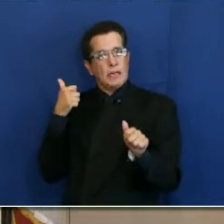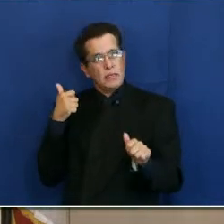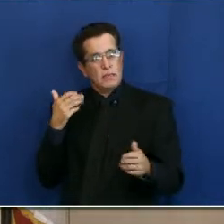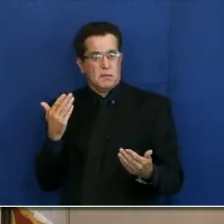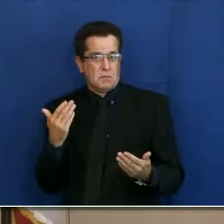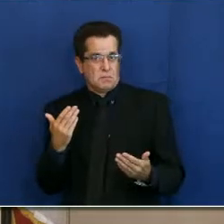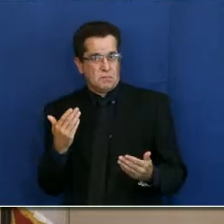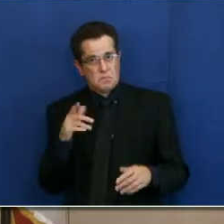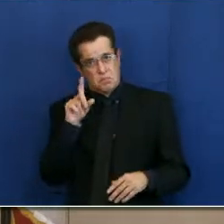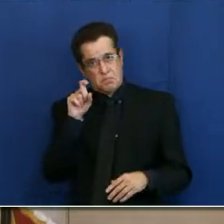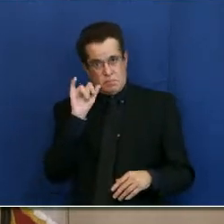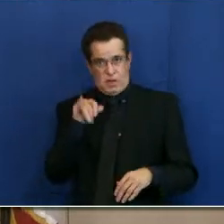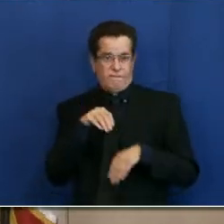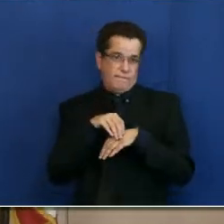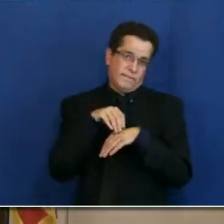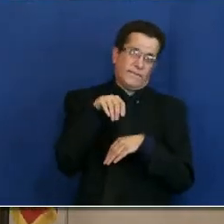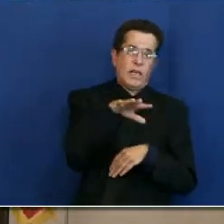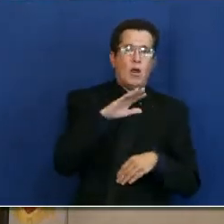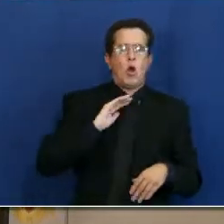Wooten.